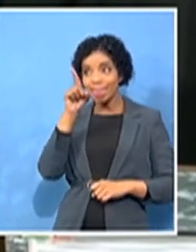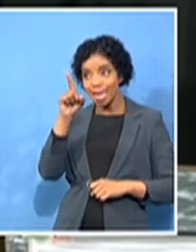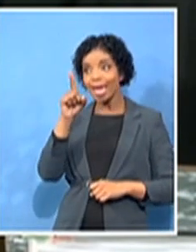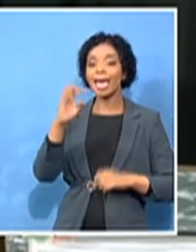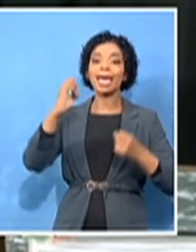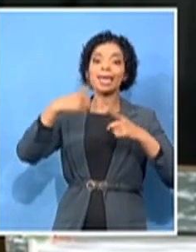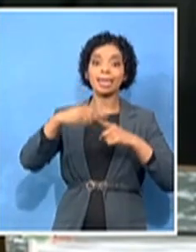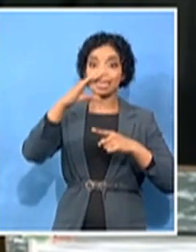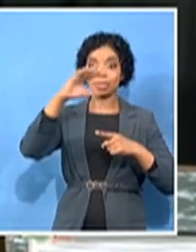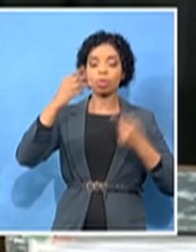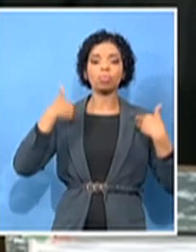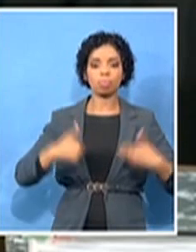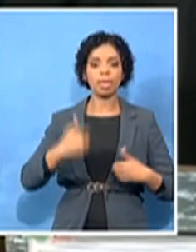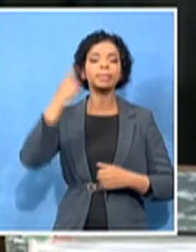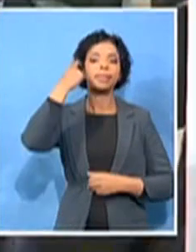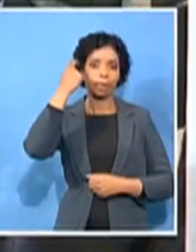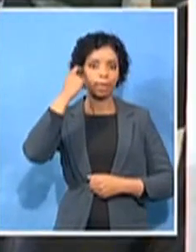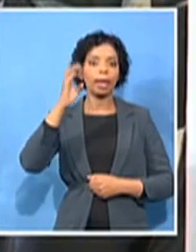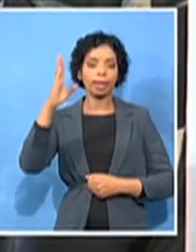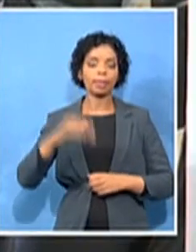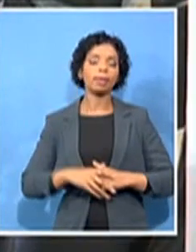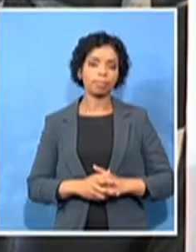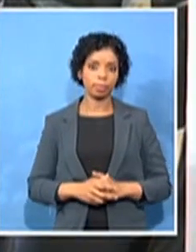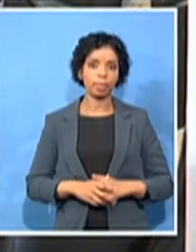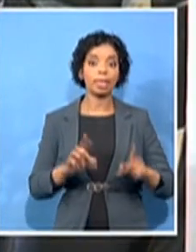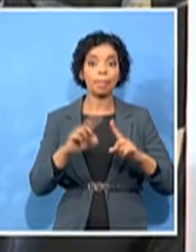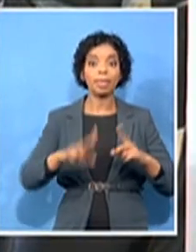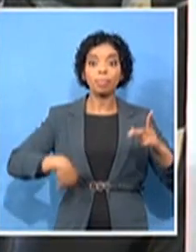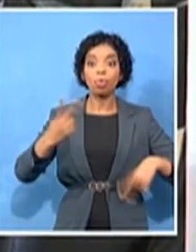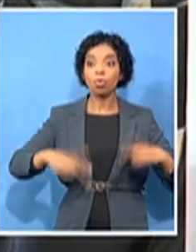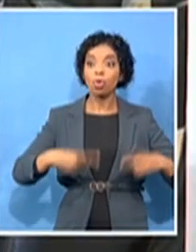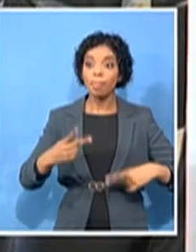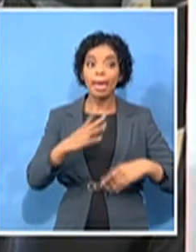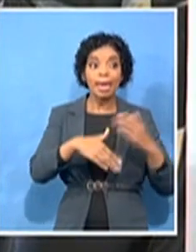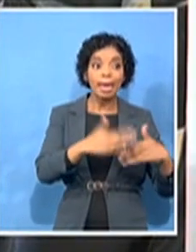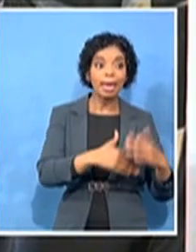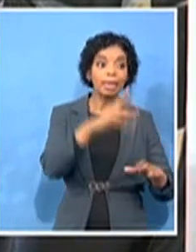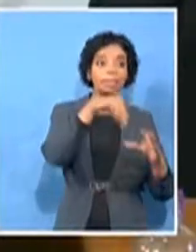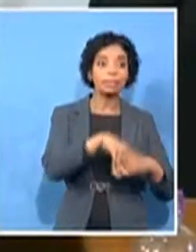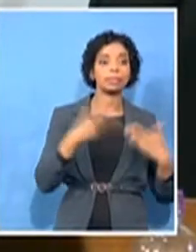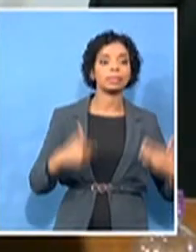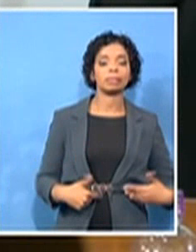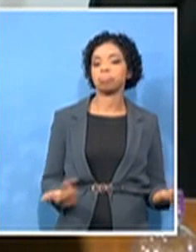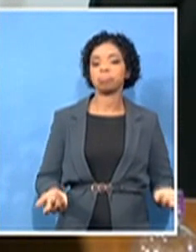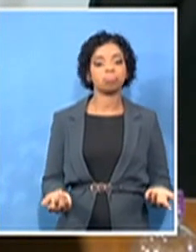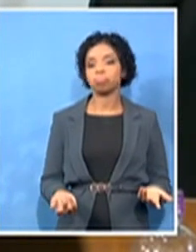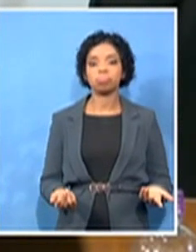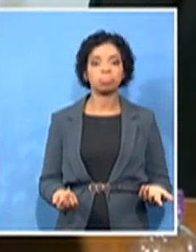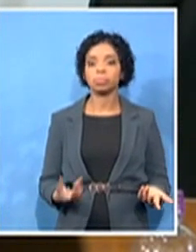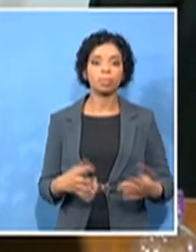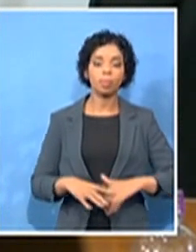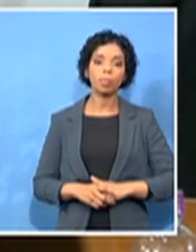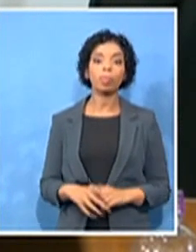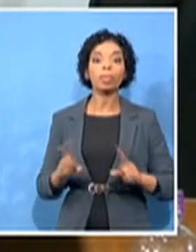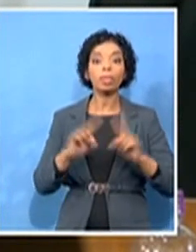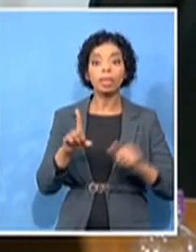of procurement, yes. I obviously was not involved. Prof Mokgoro also conceded that the 2015 Northwest Premier State of the Province address did